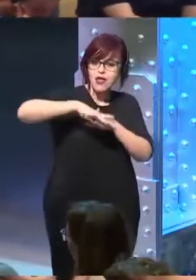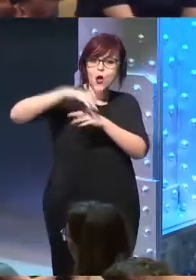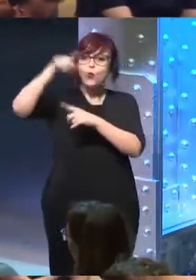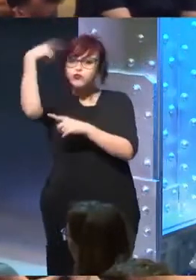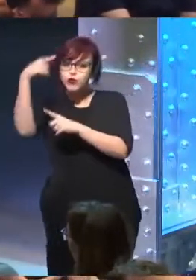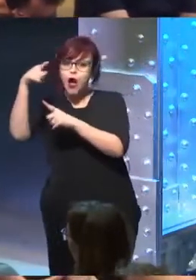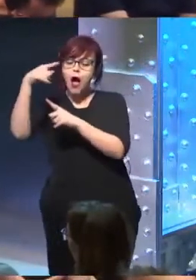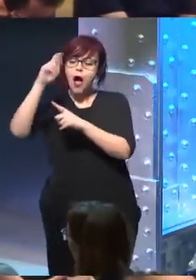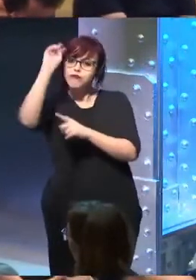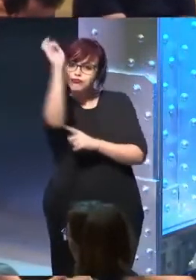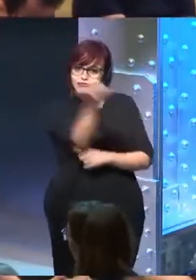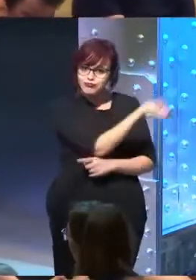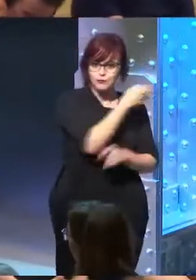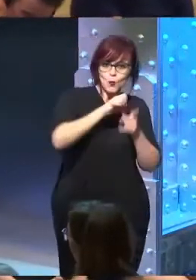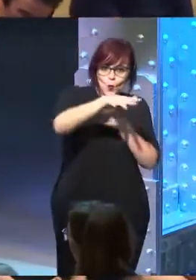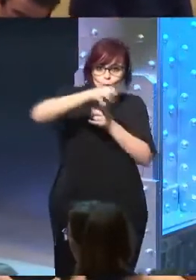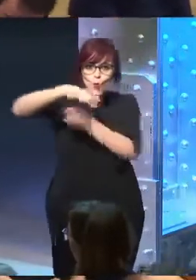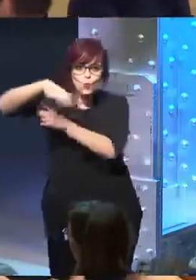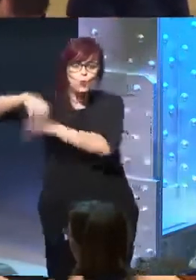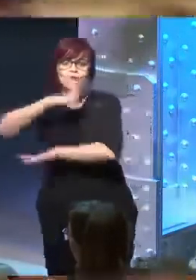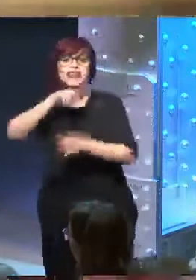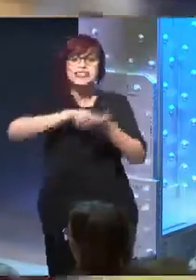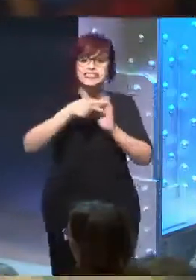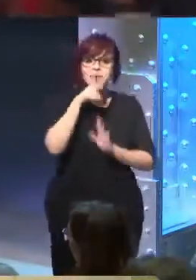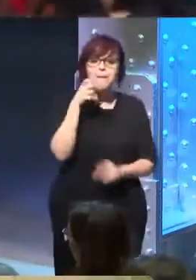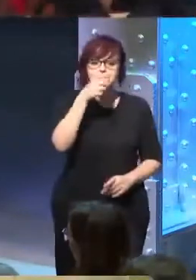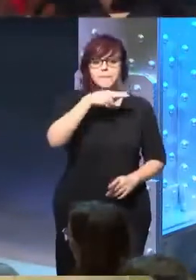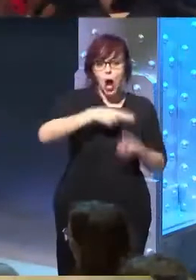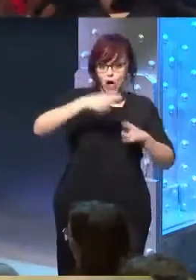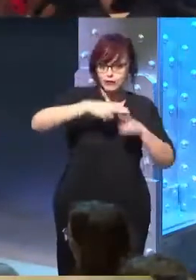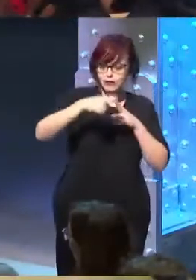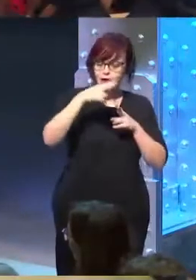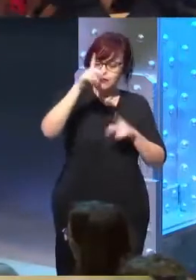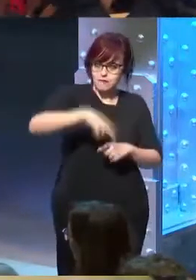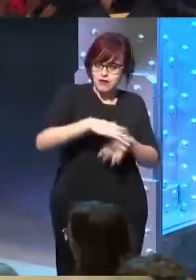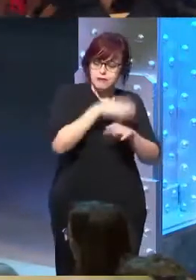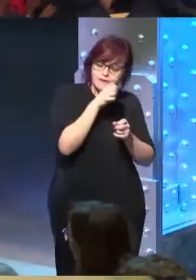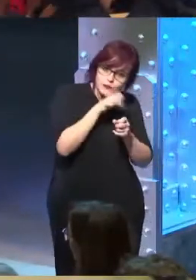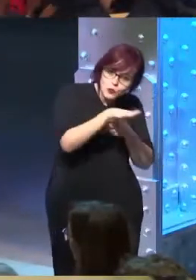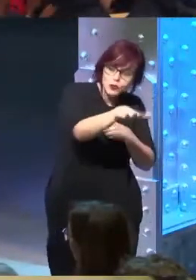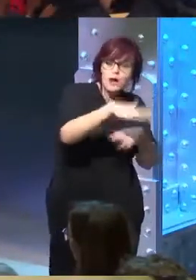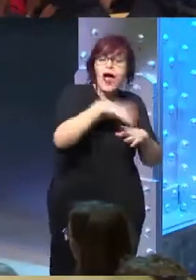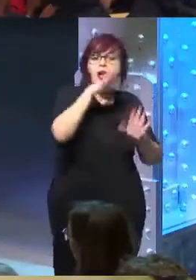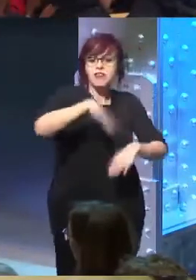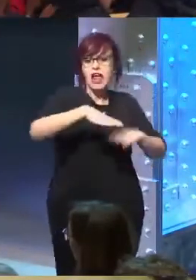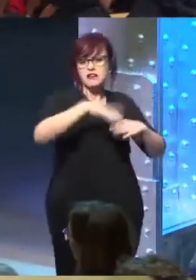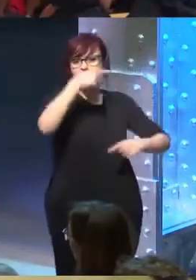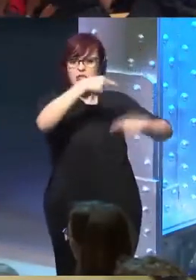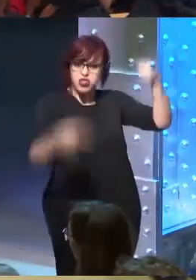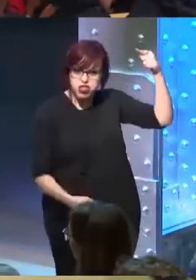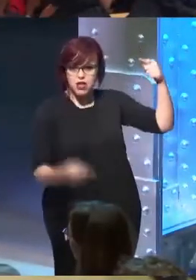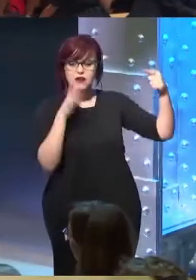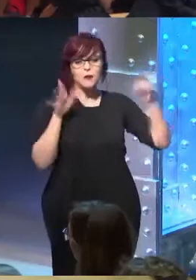of the gendered certainties of the Greeks and the Romans. And yet it remains the fact that our